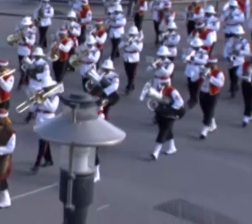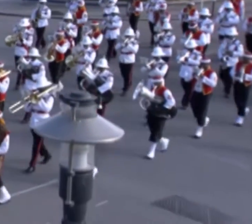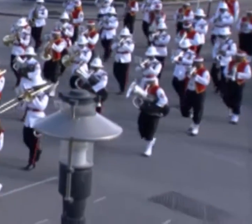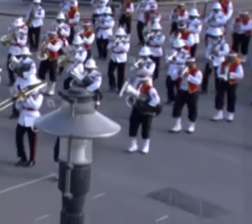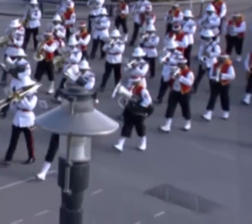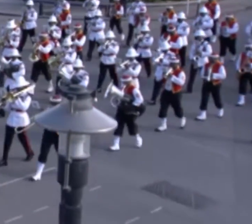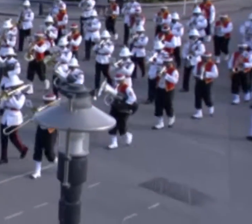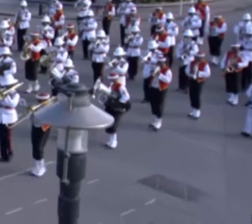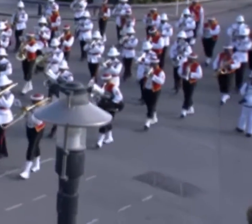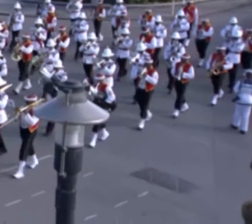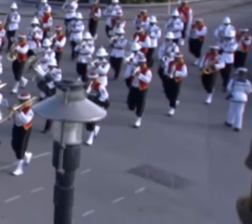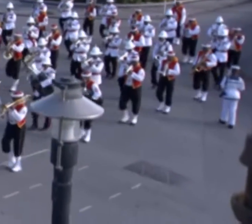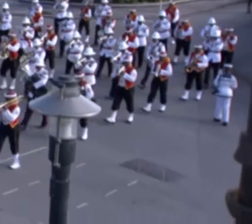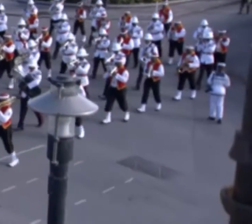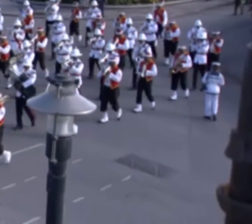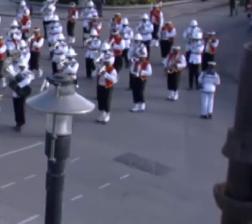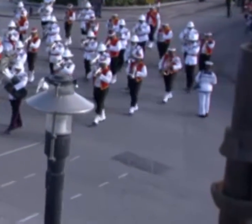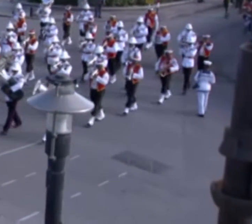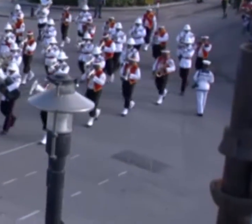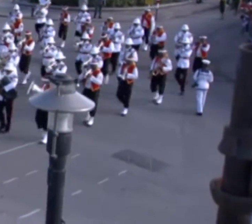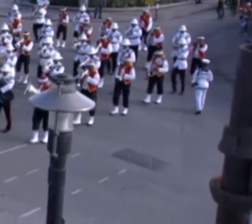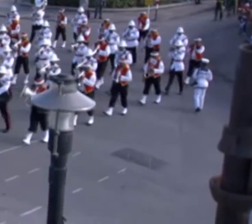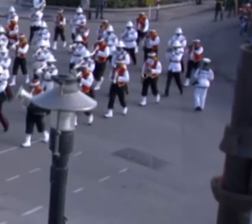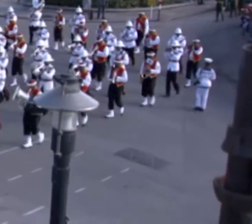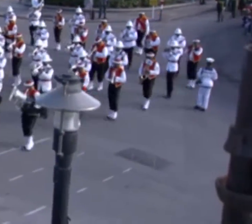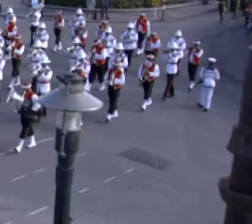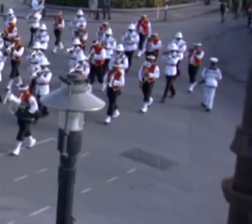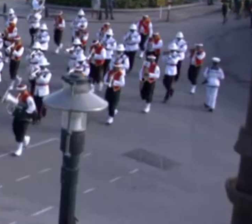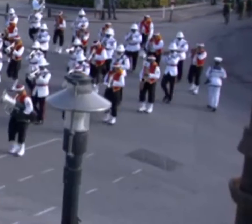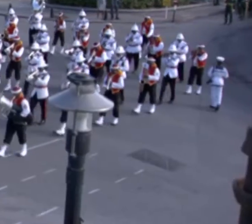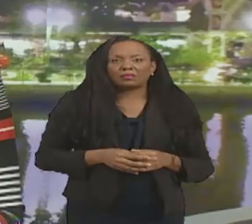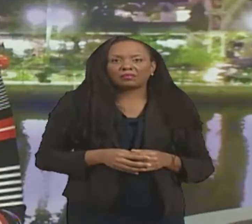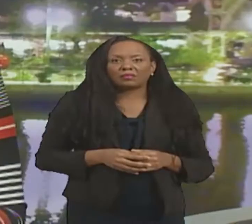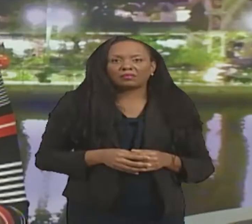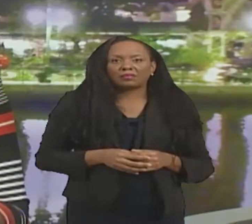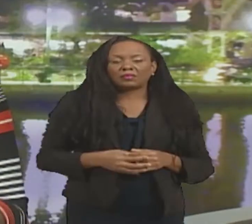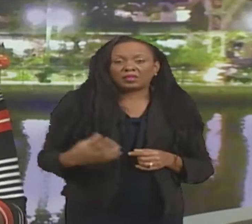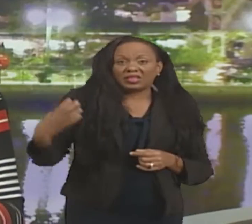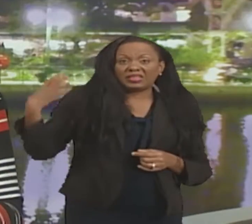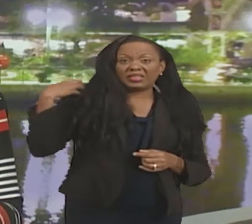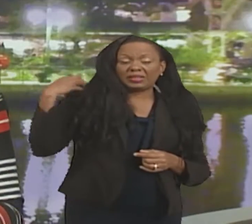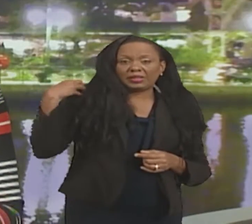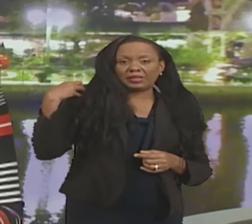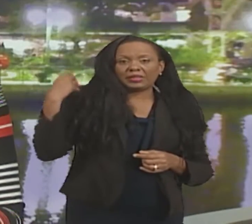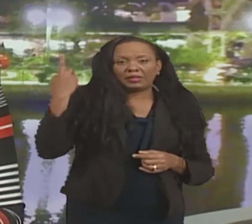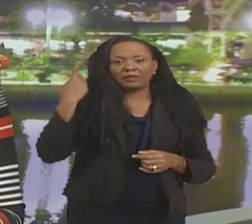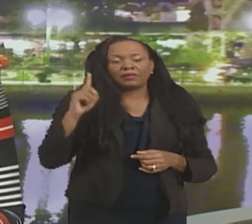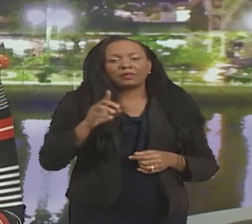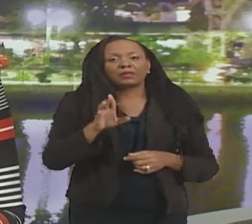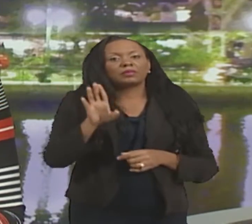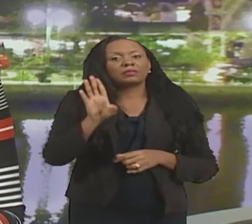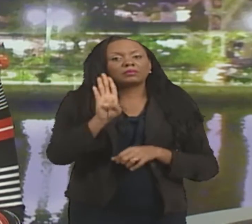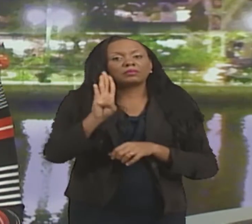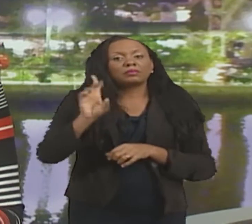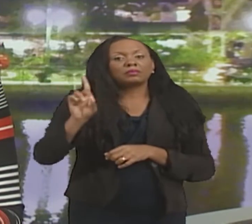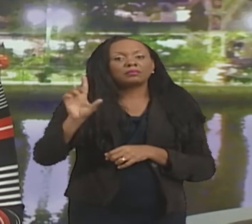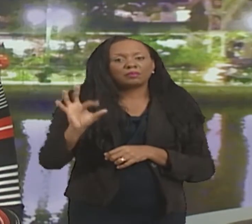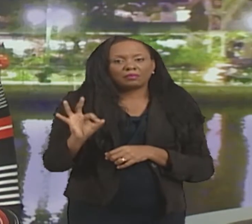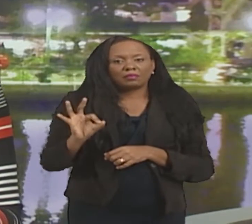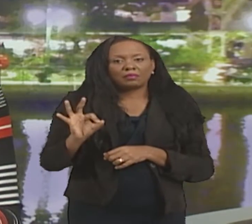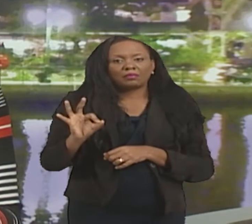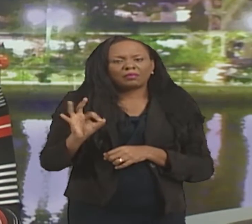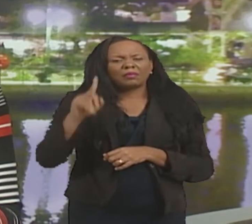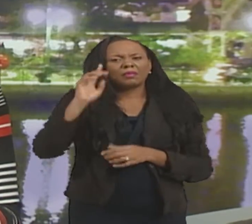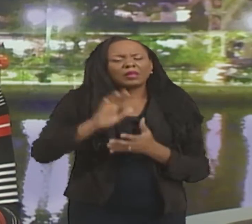to move forward. Sharika Griffith, CBC News. Chief of Staff of the Barbados Defence Force,